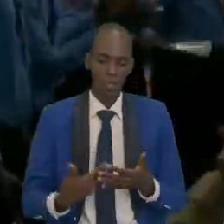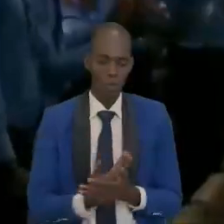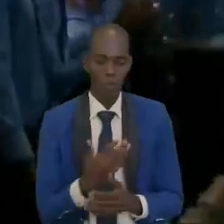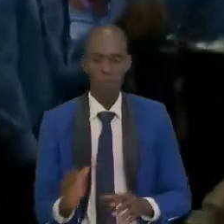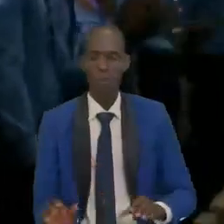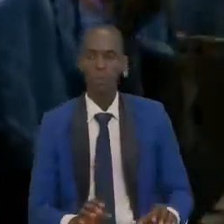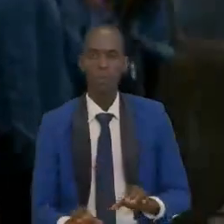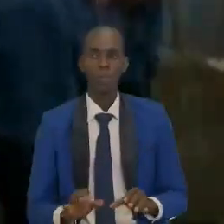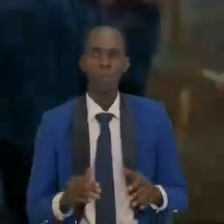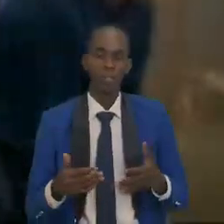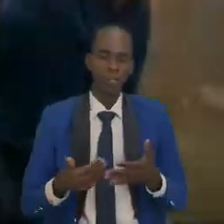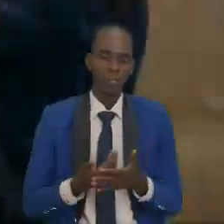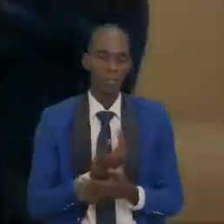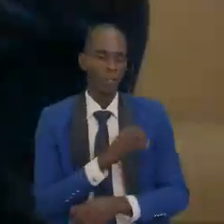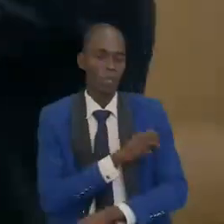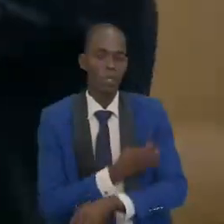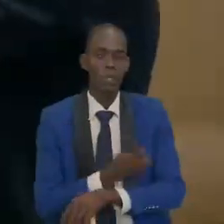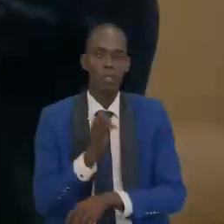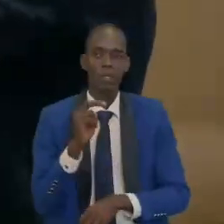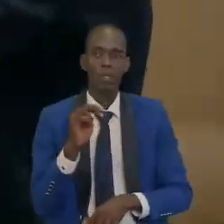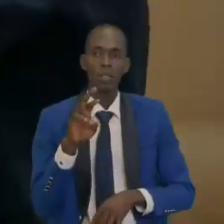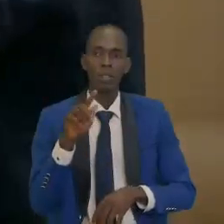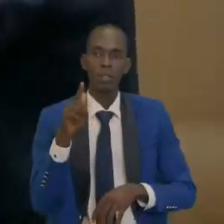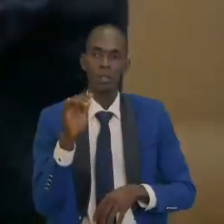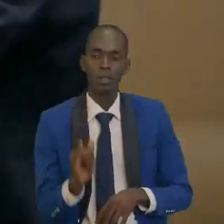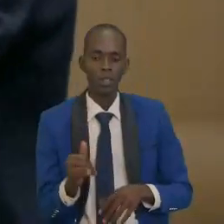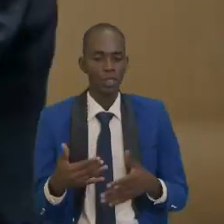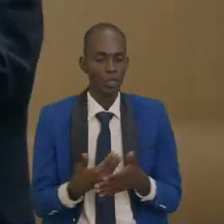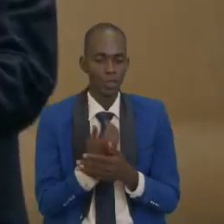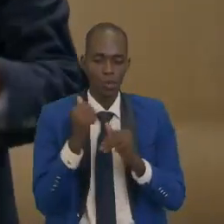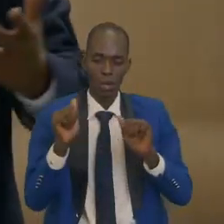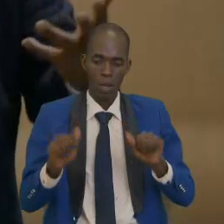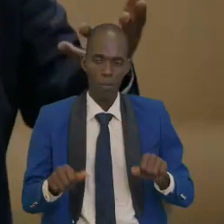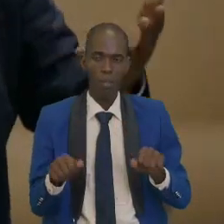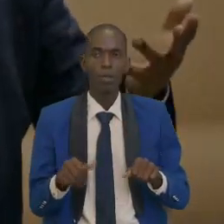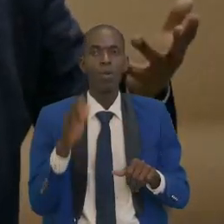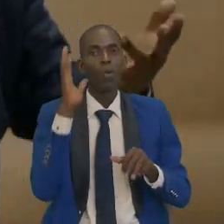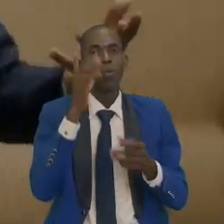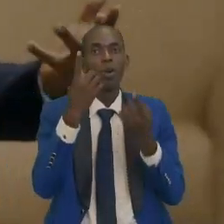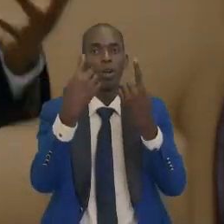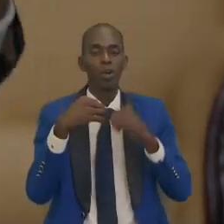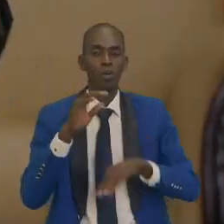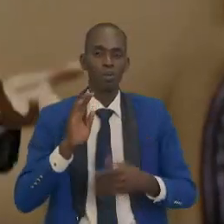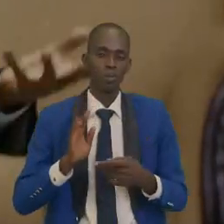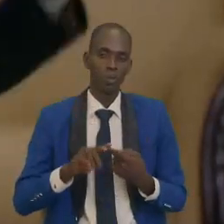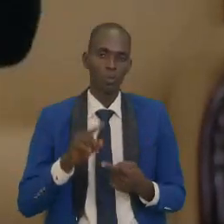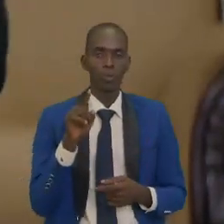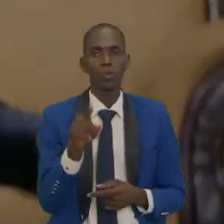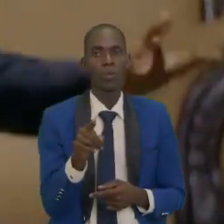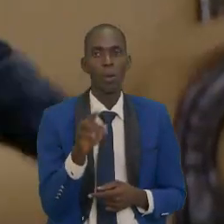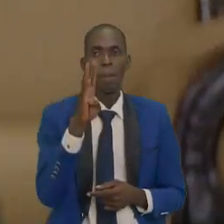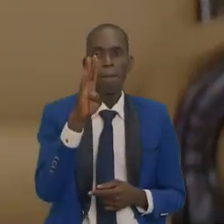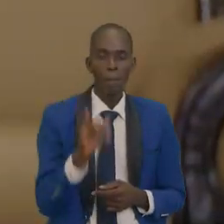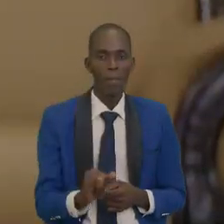new energy a new ability will come to you by